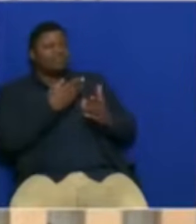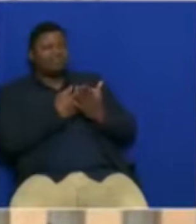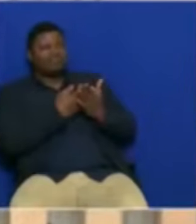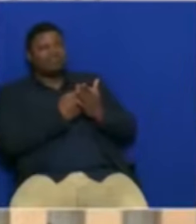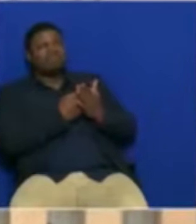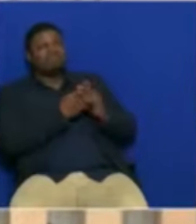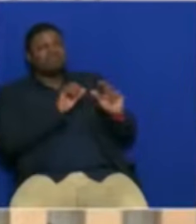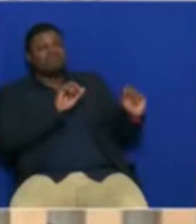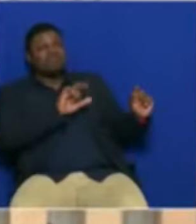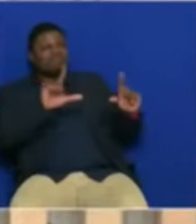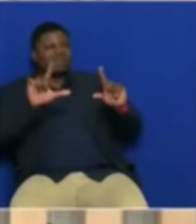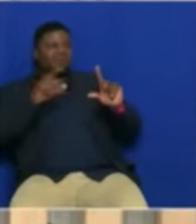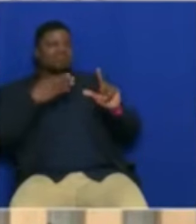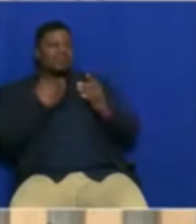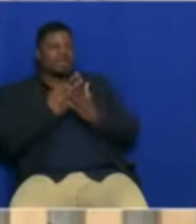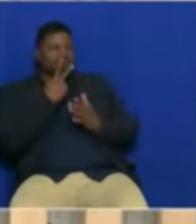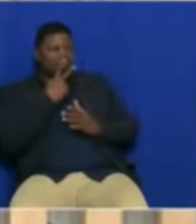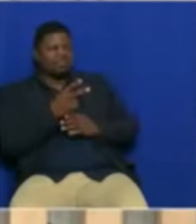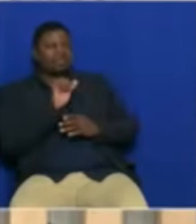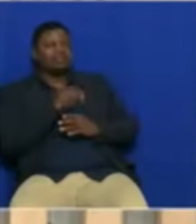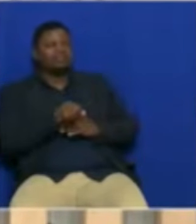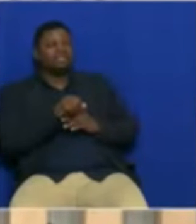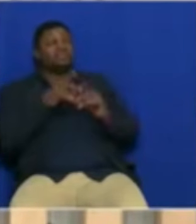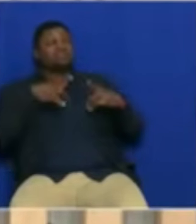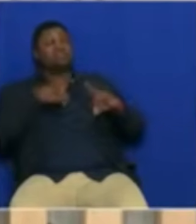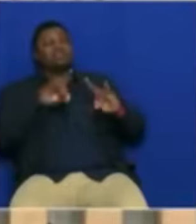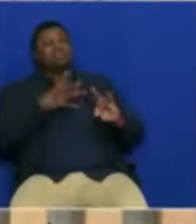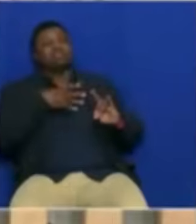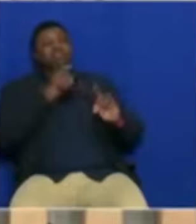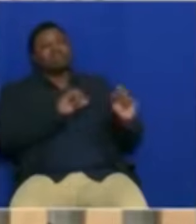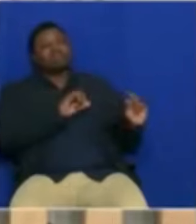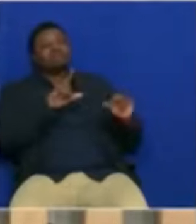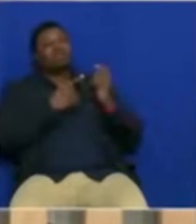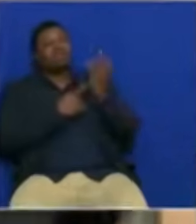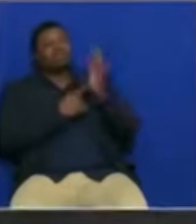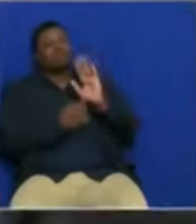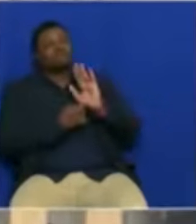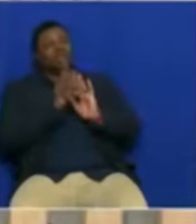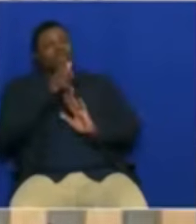on. It will be projected soon.